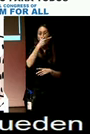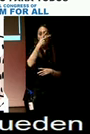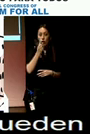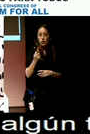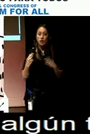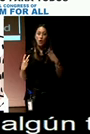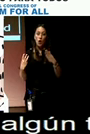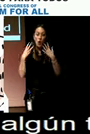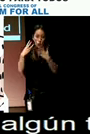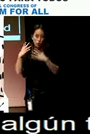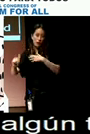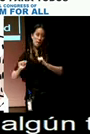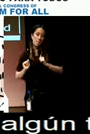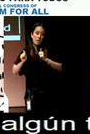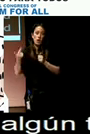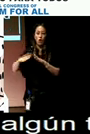go up the walls until